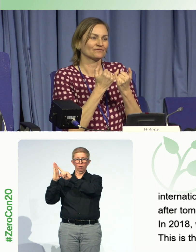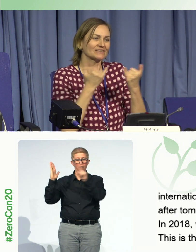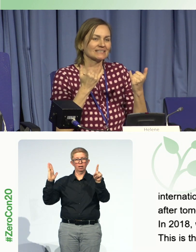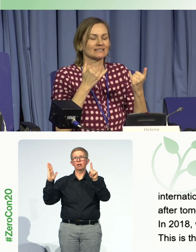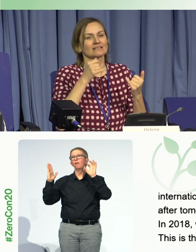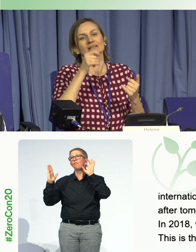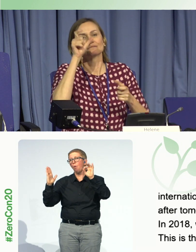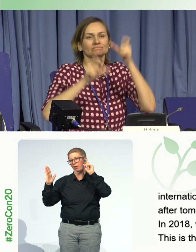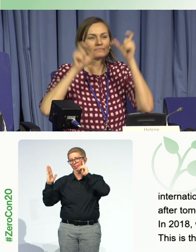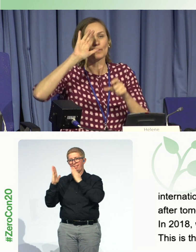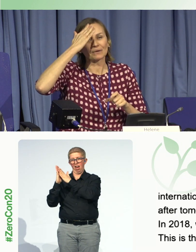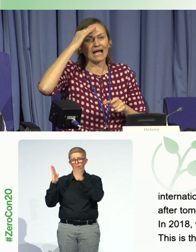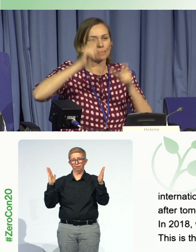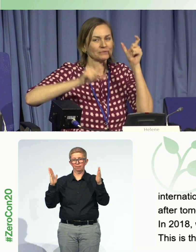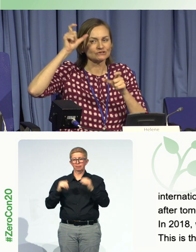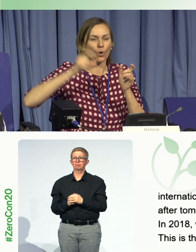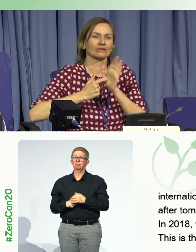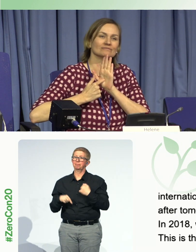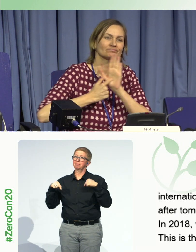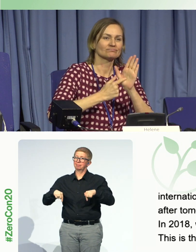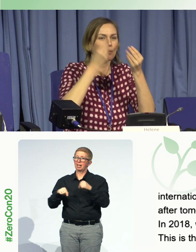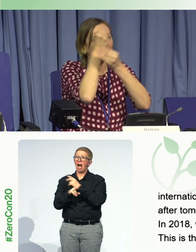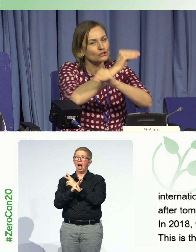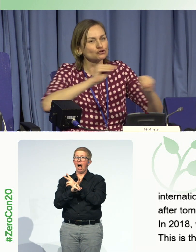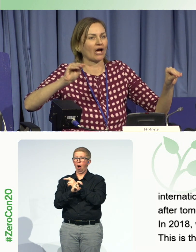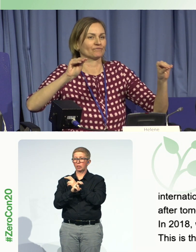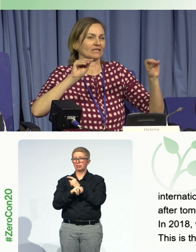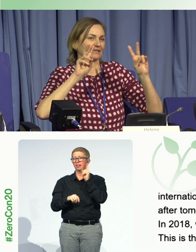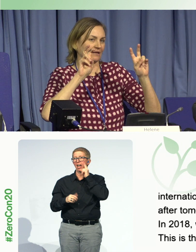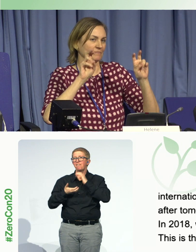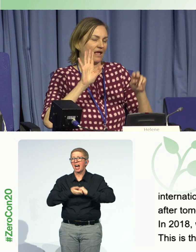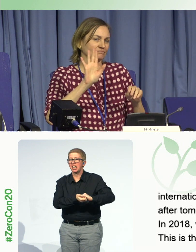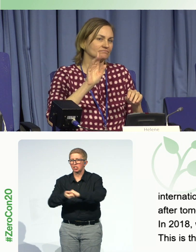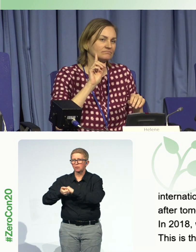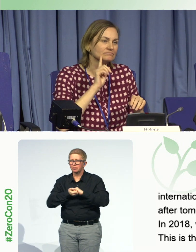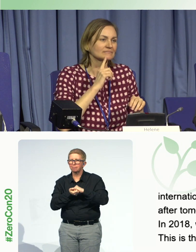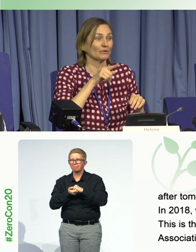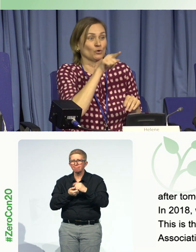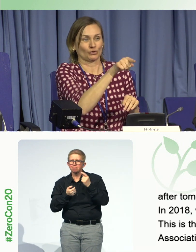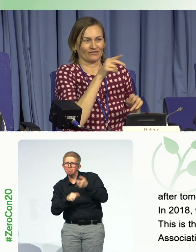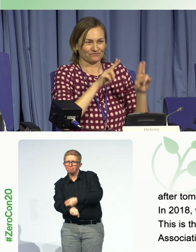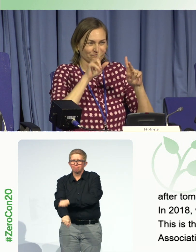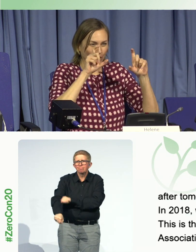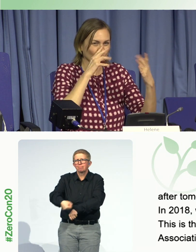And the Austrian Deaf Association tried to get